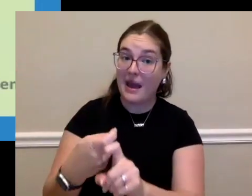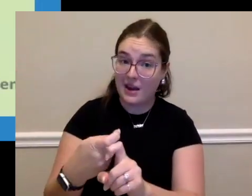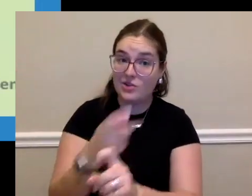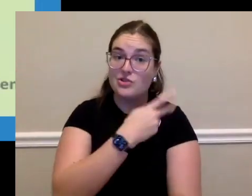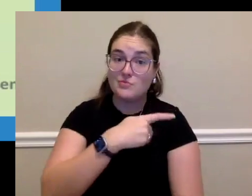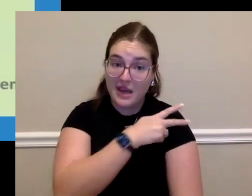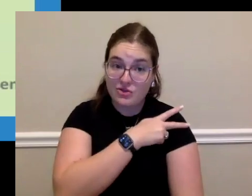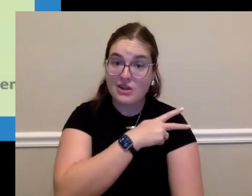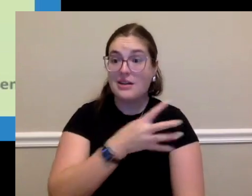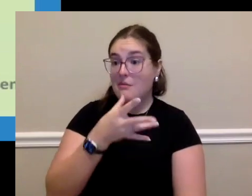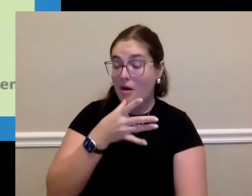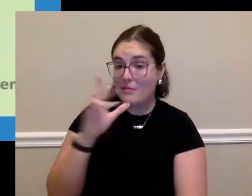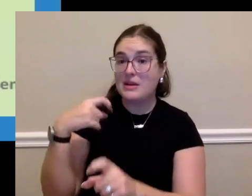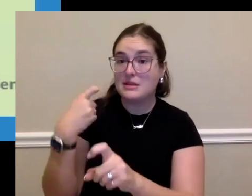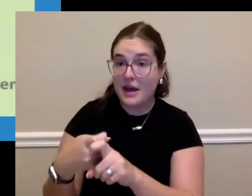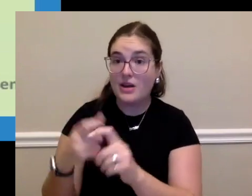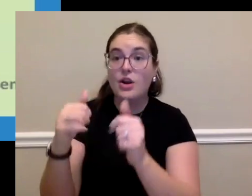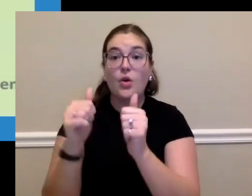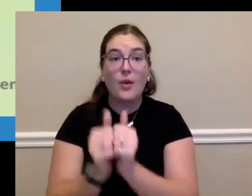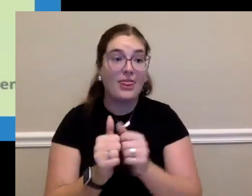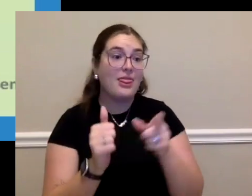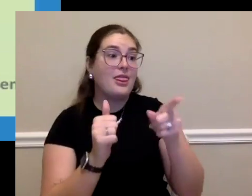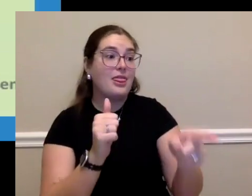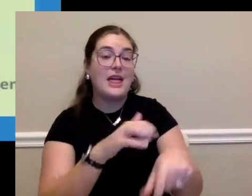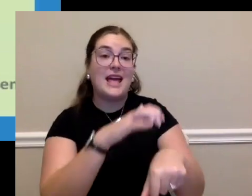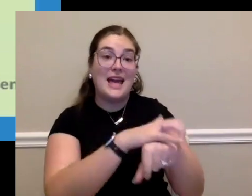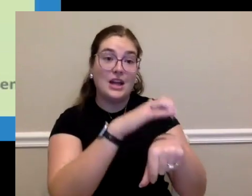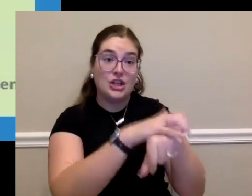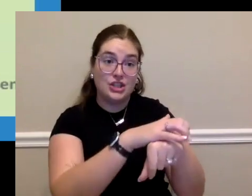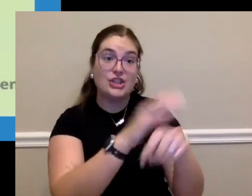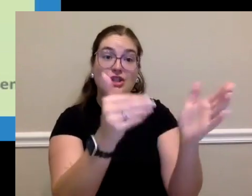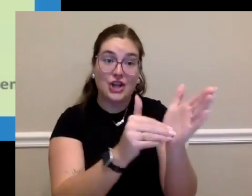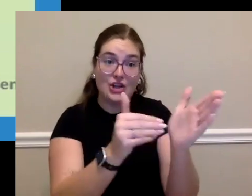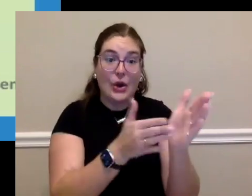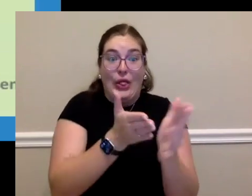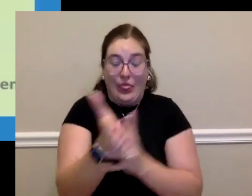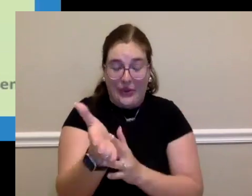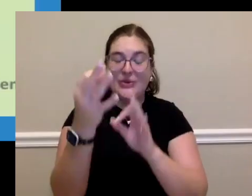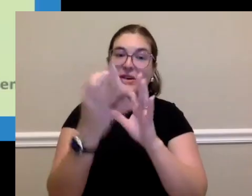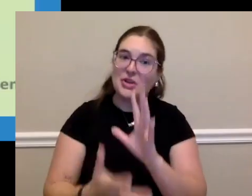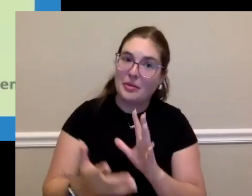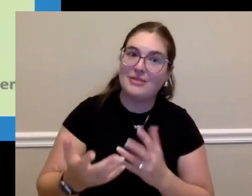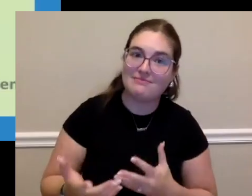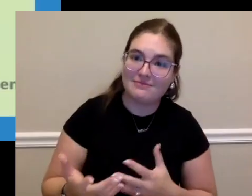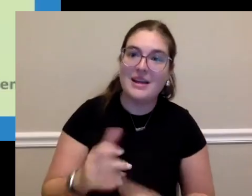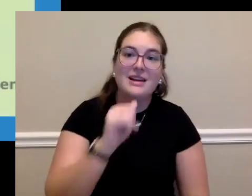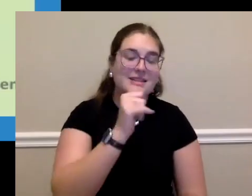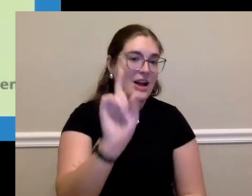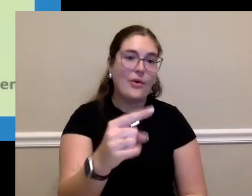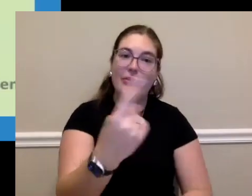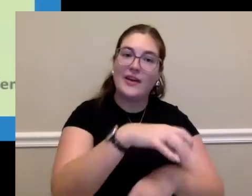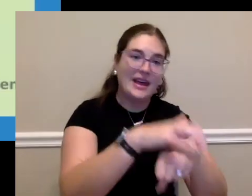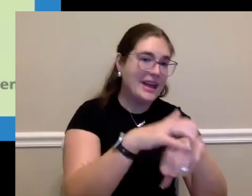mother working with an English speaking doctor through an interpreter. So it's not just from English into